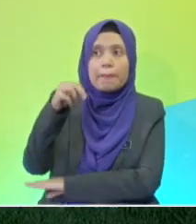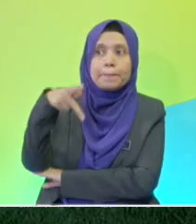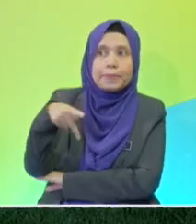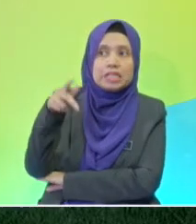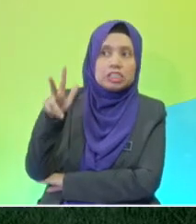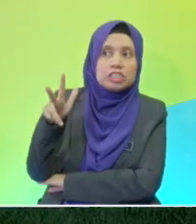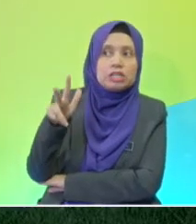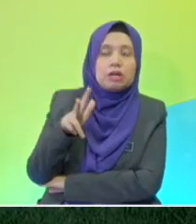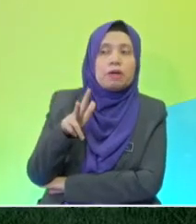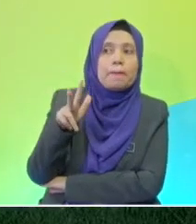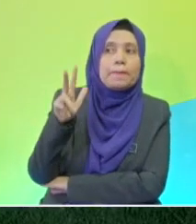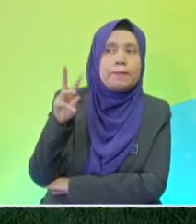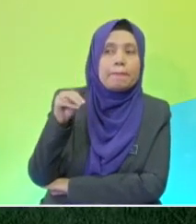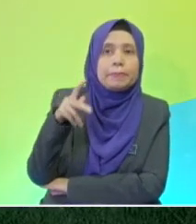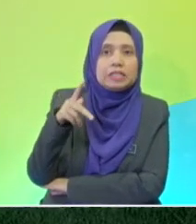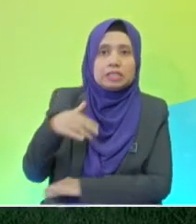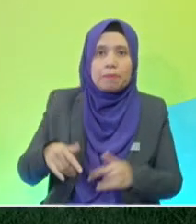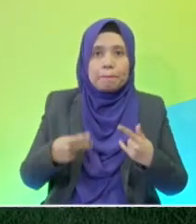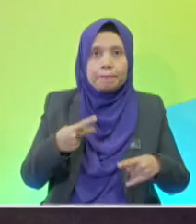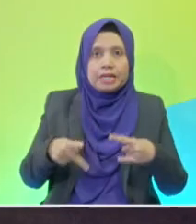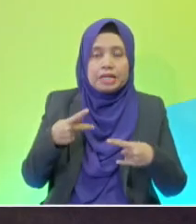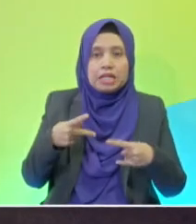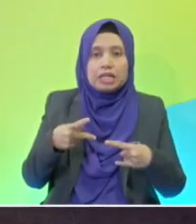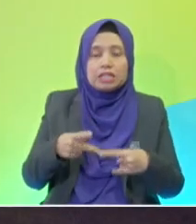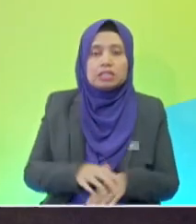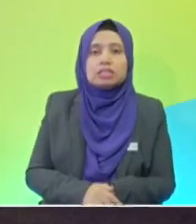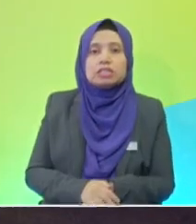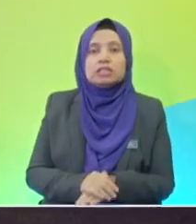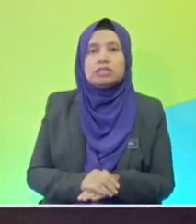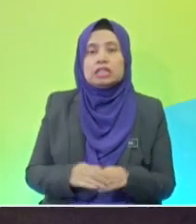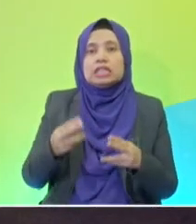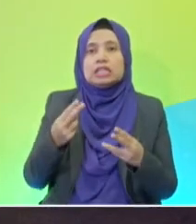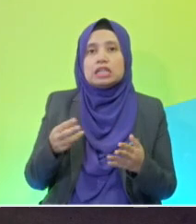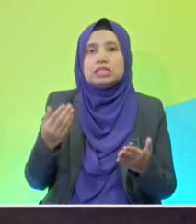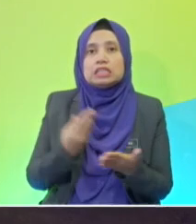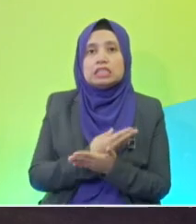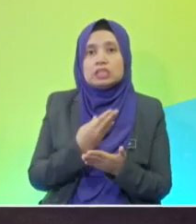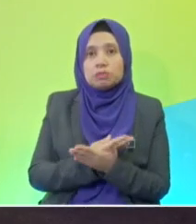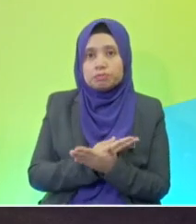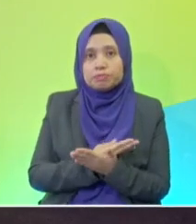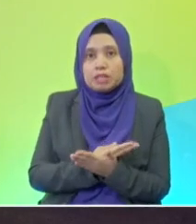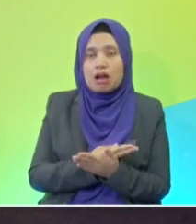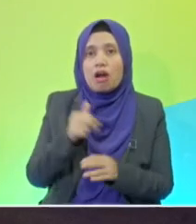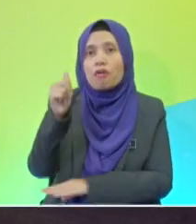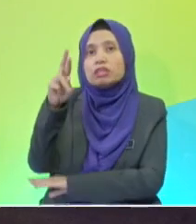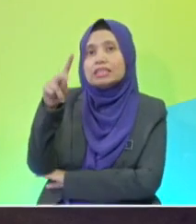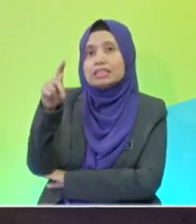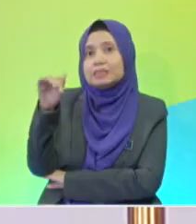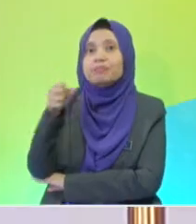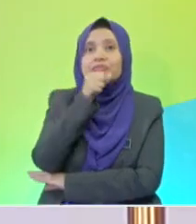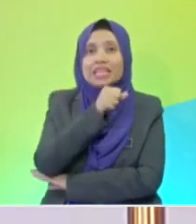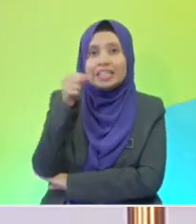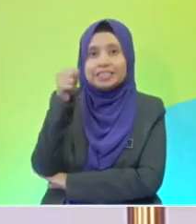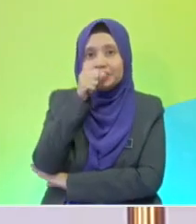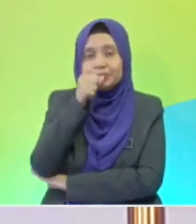I was in school. Alright. Okay, every time there's a new album released from a new artist, we have to buy a new cassette to listen to songs. Nowadays, we